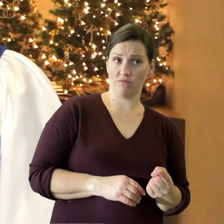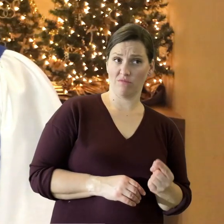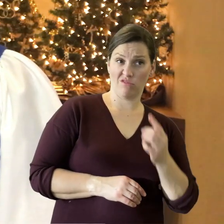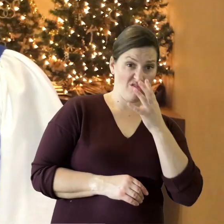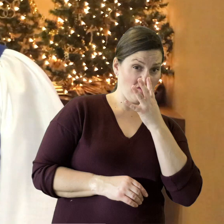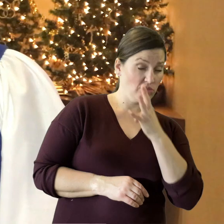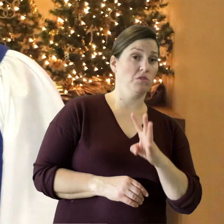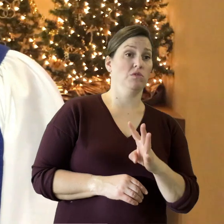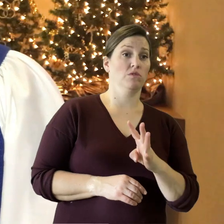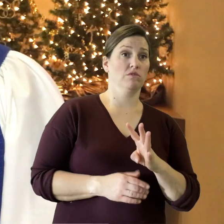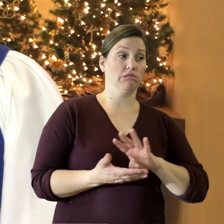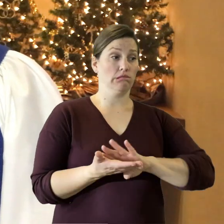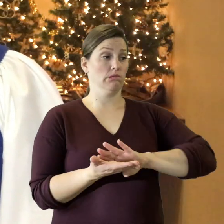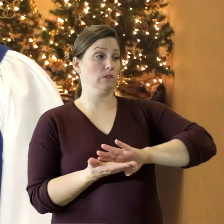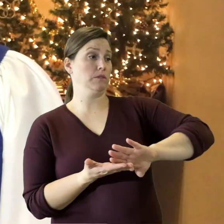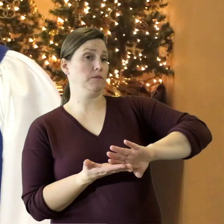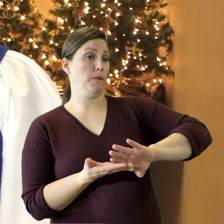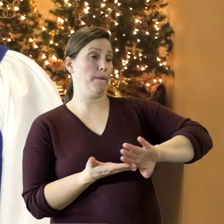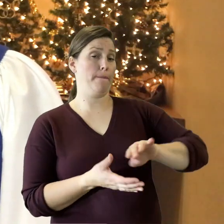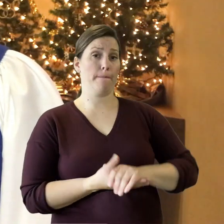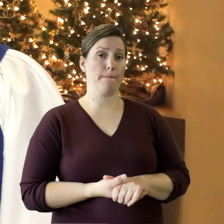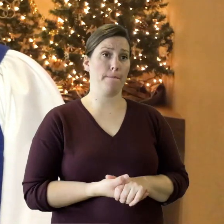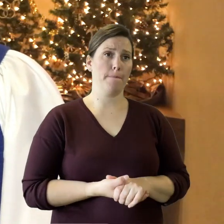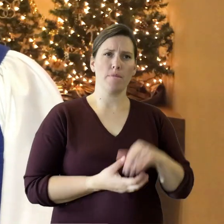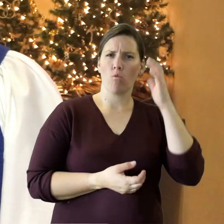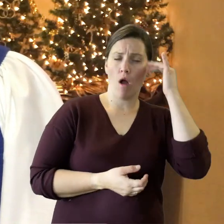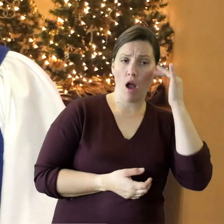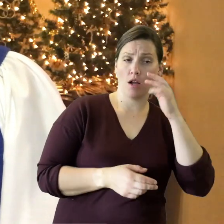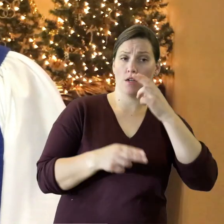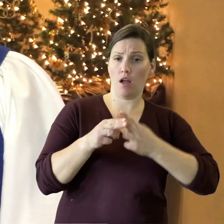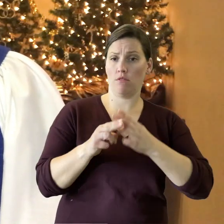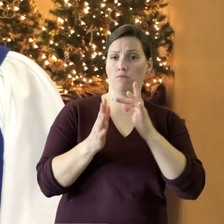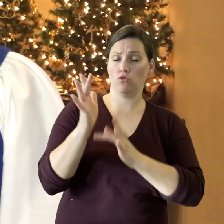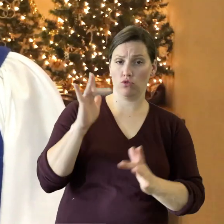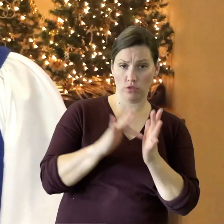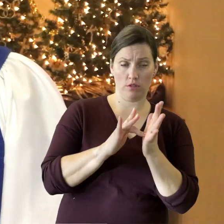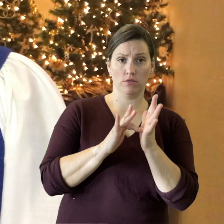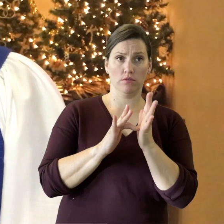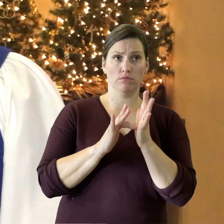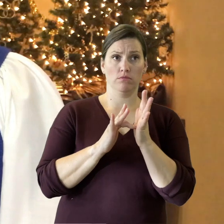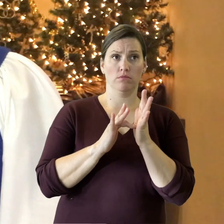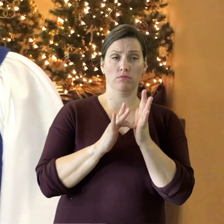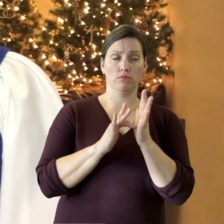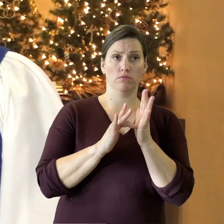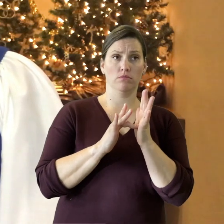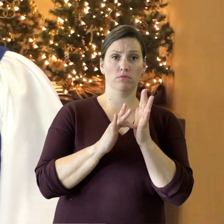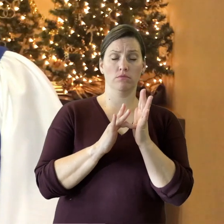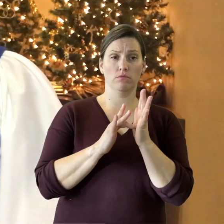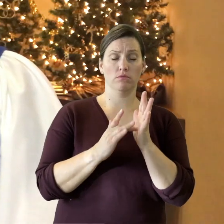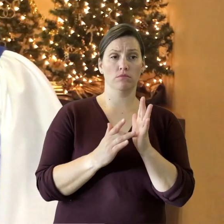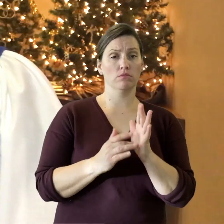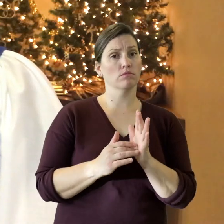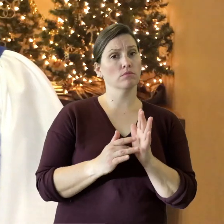ridiculed, or excluded because of the name of Jesus.